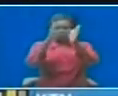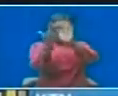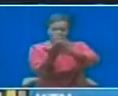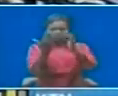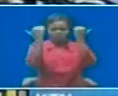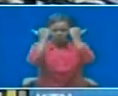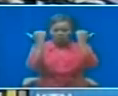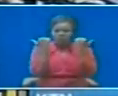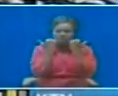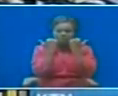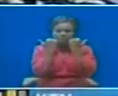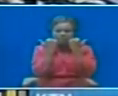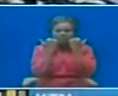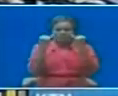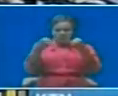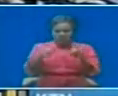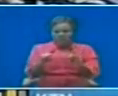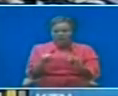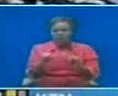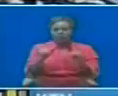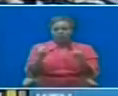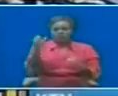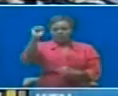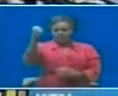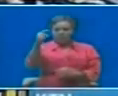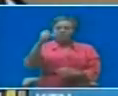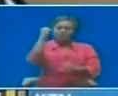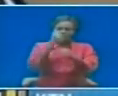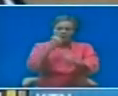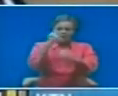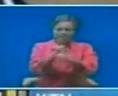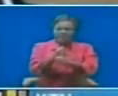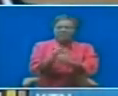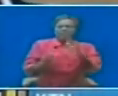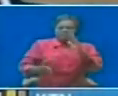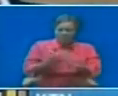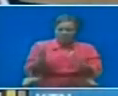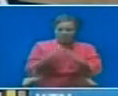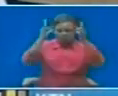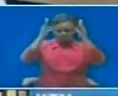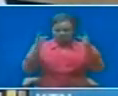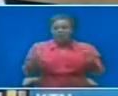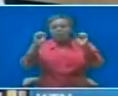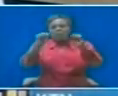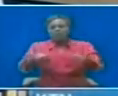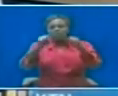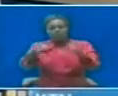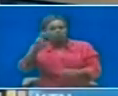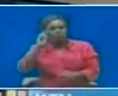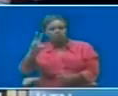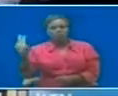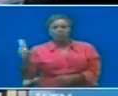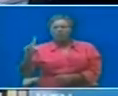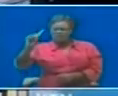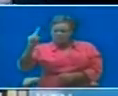court. Trial Chamber 5B judges are now working against the clock to make a decision that could see President Uhuru become